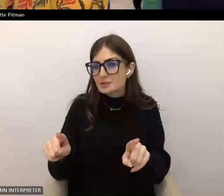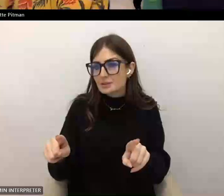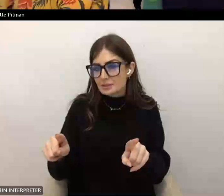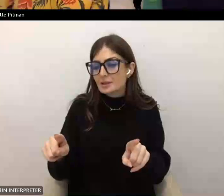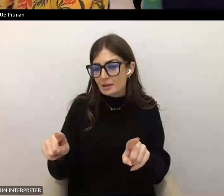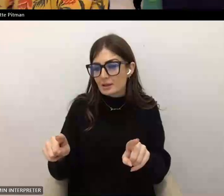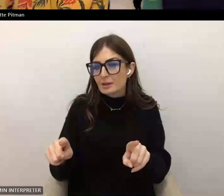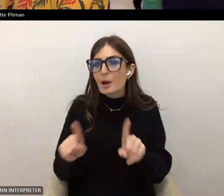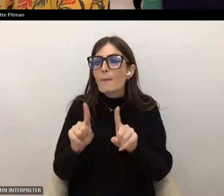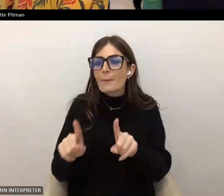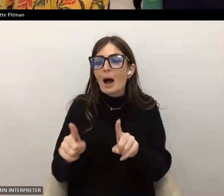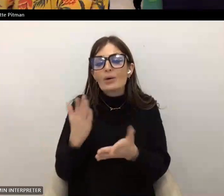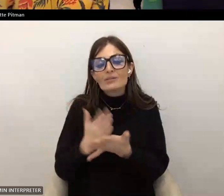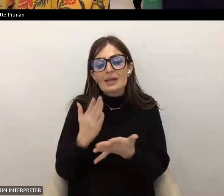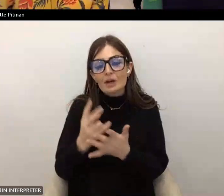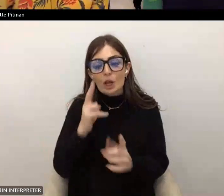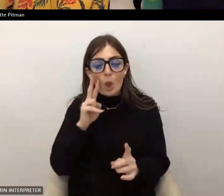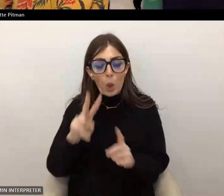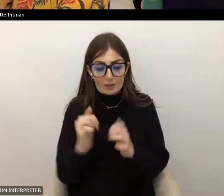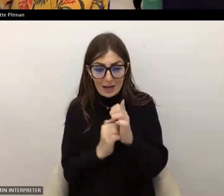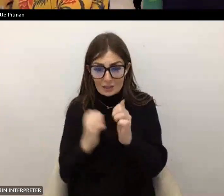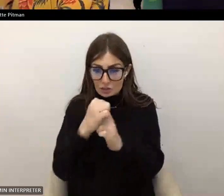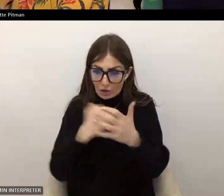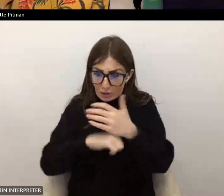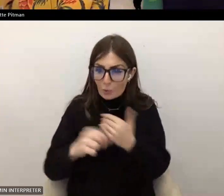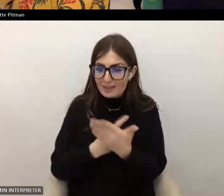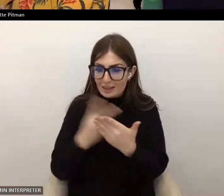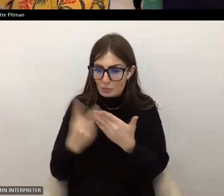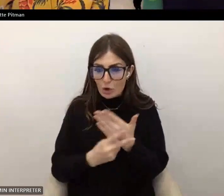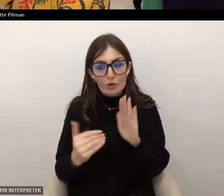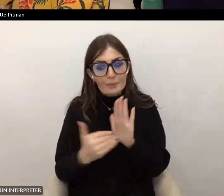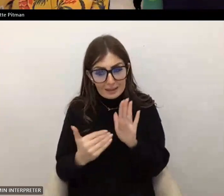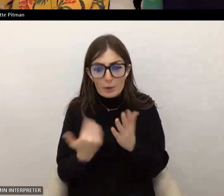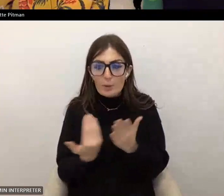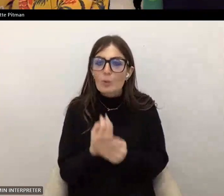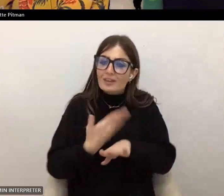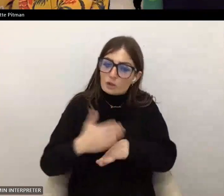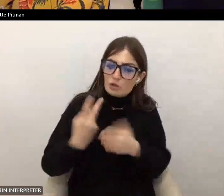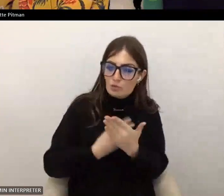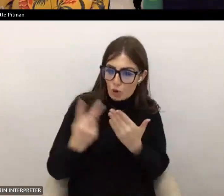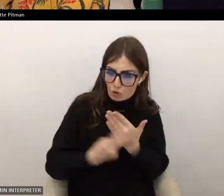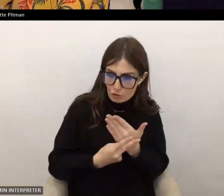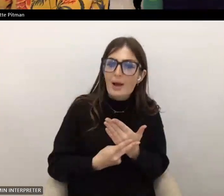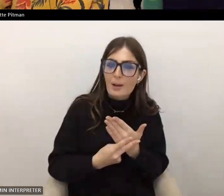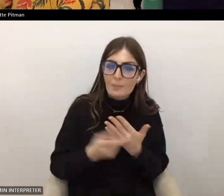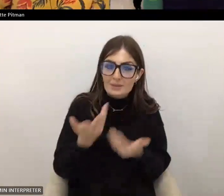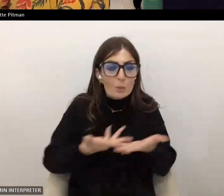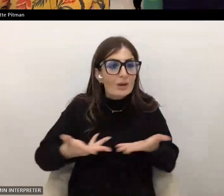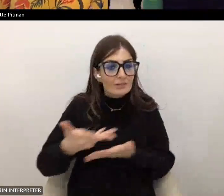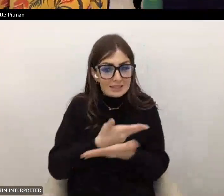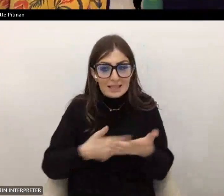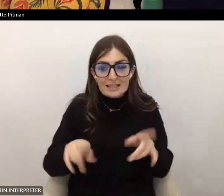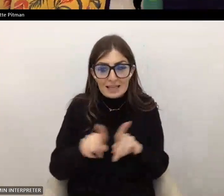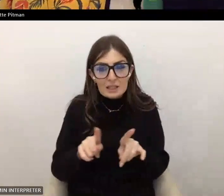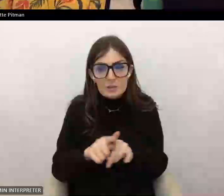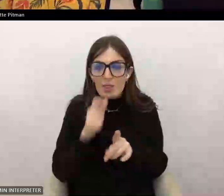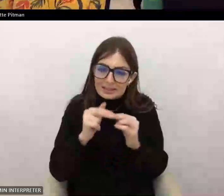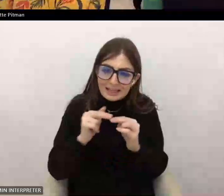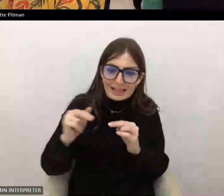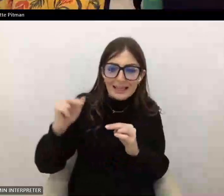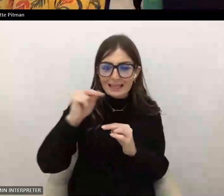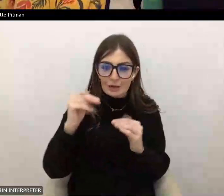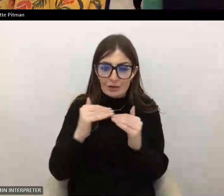certainly looked at our funding structure within the programs that we have on offer now with the new programs, and as we've discussed, there are increased limits that